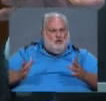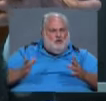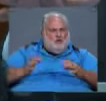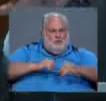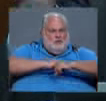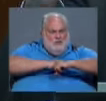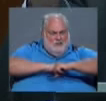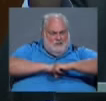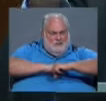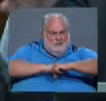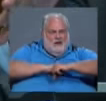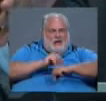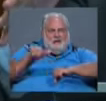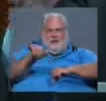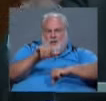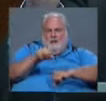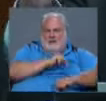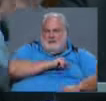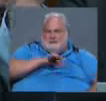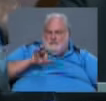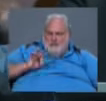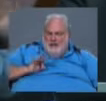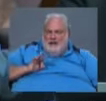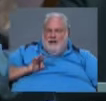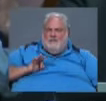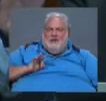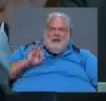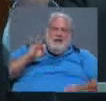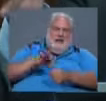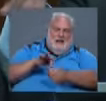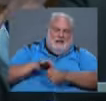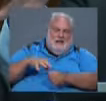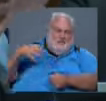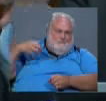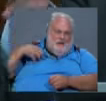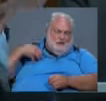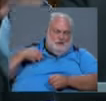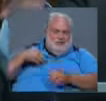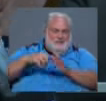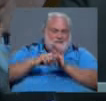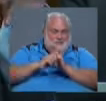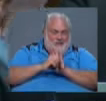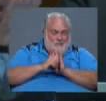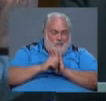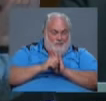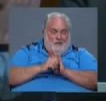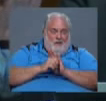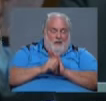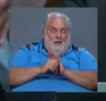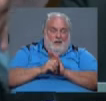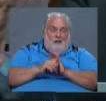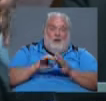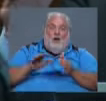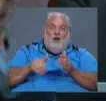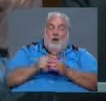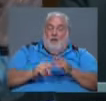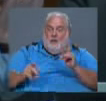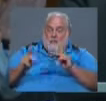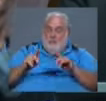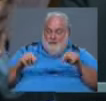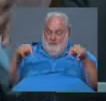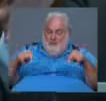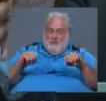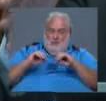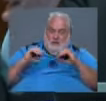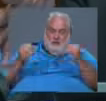and our staff and elected officials are taken care of. And I'll give you an example. I had every employee of this organization